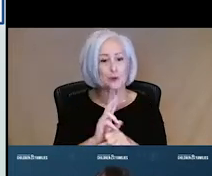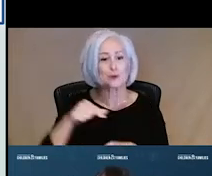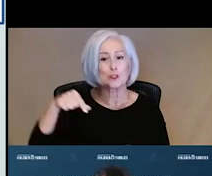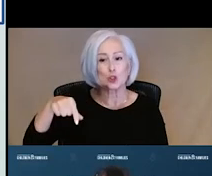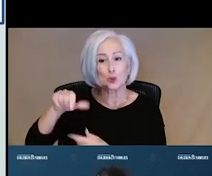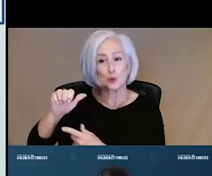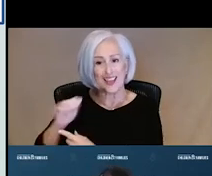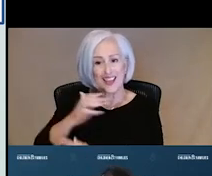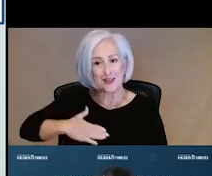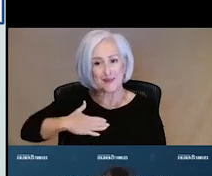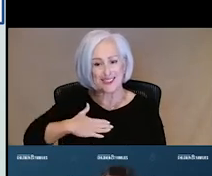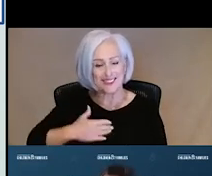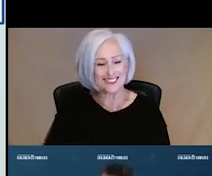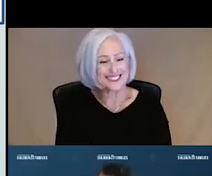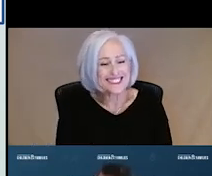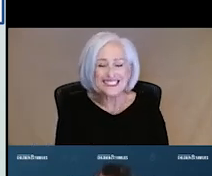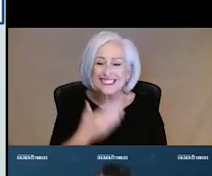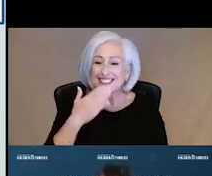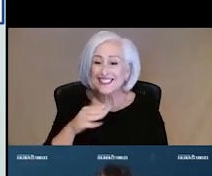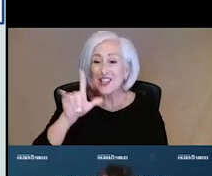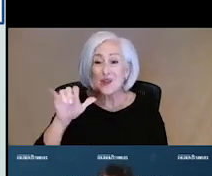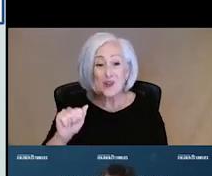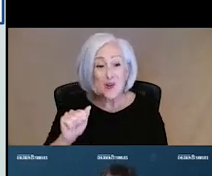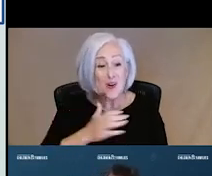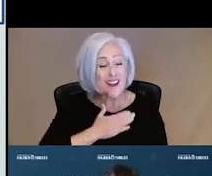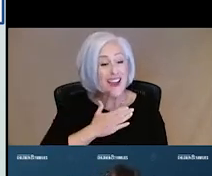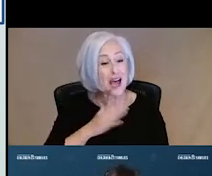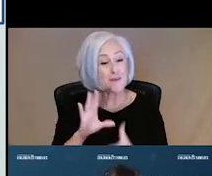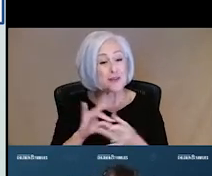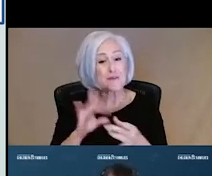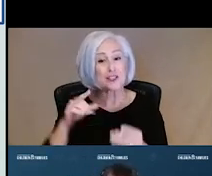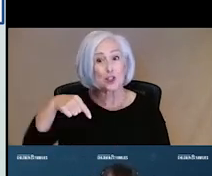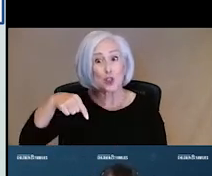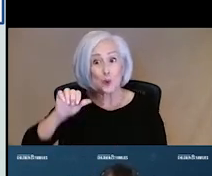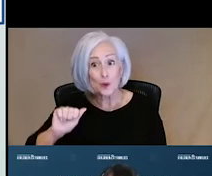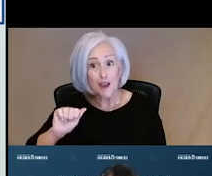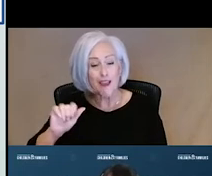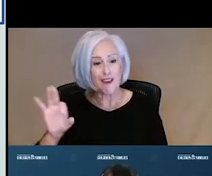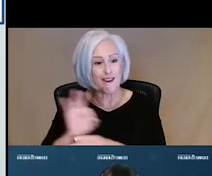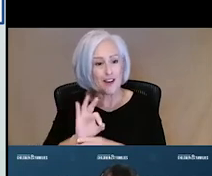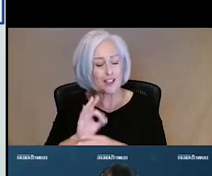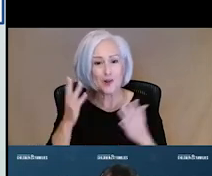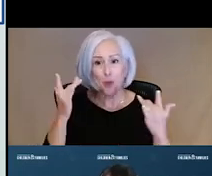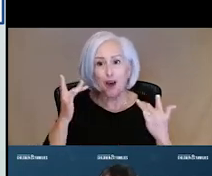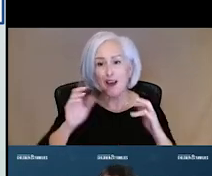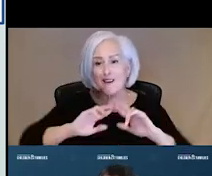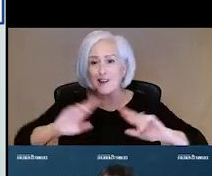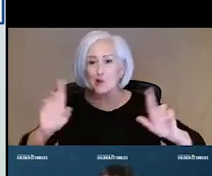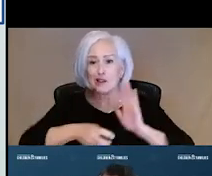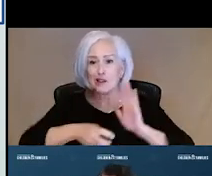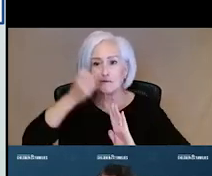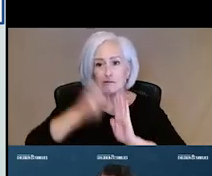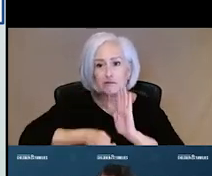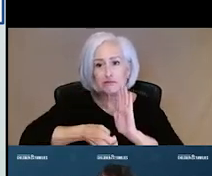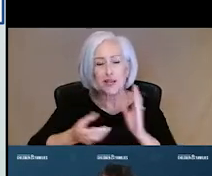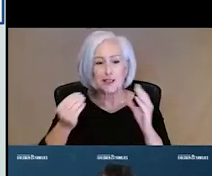Hi, thank you so much, Laura. I'm happy you mentioned the Q&A function because we're about to dive into some pretty dense